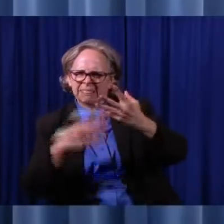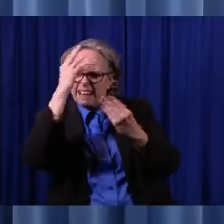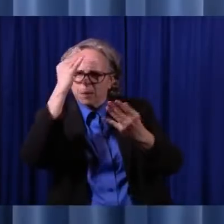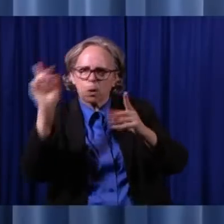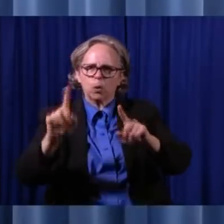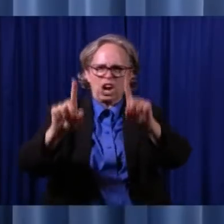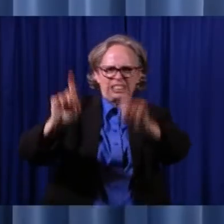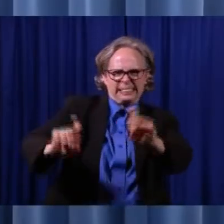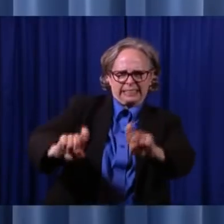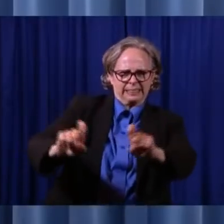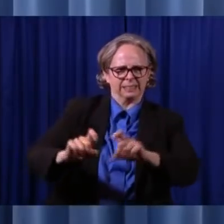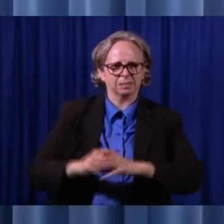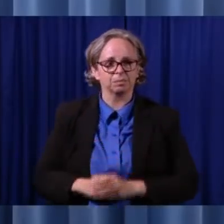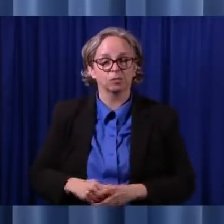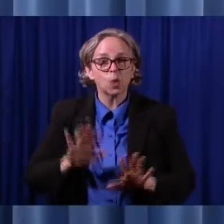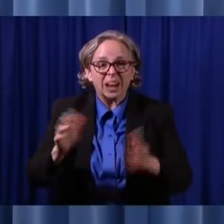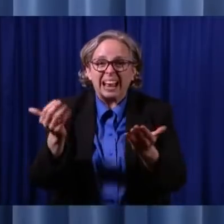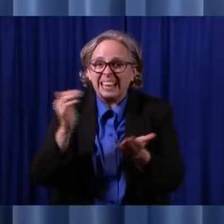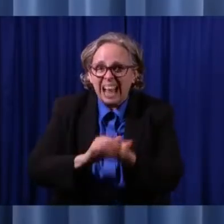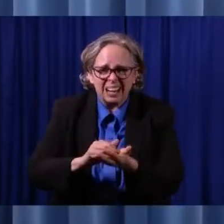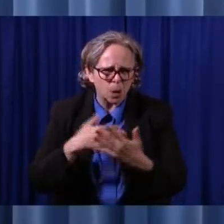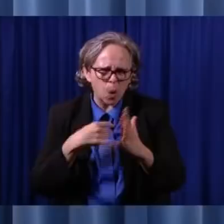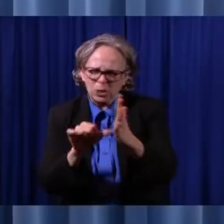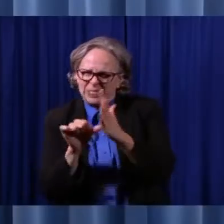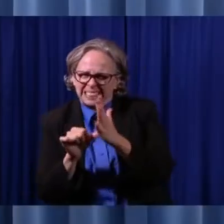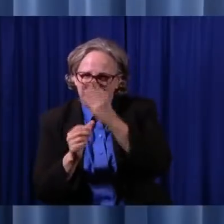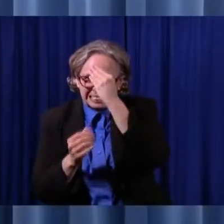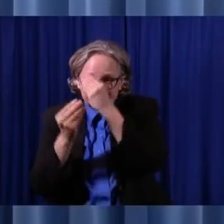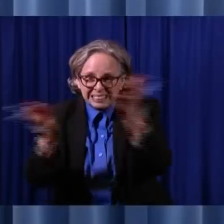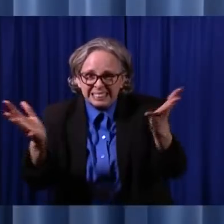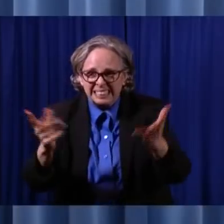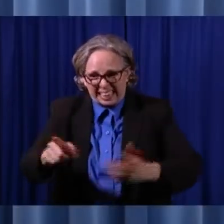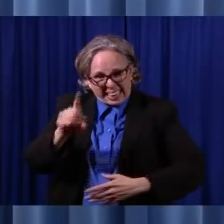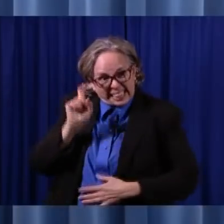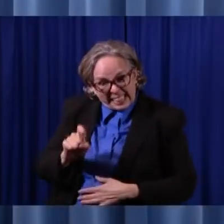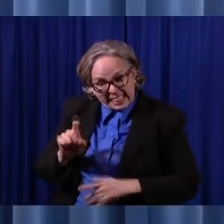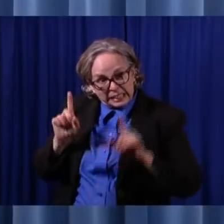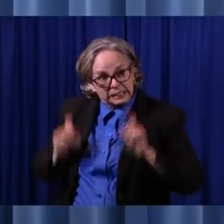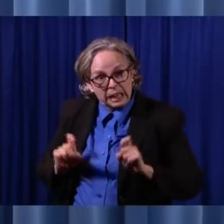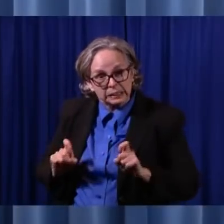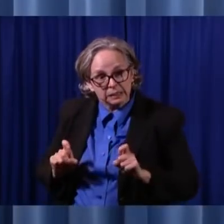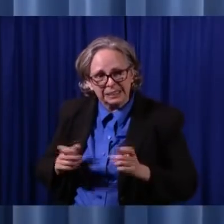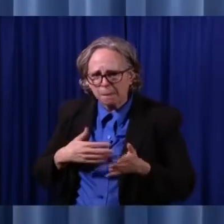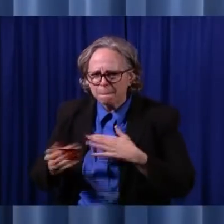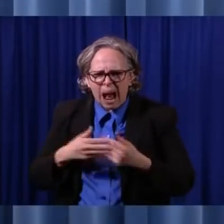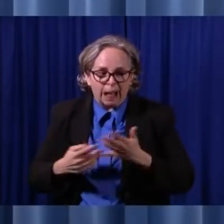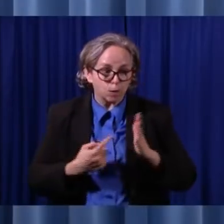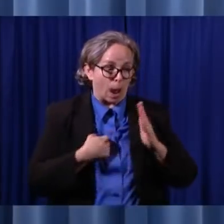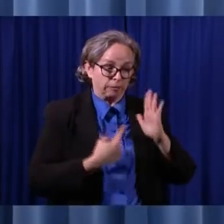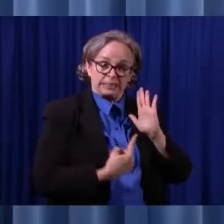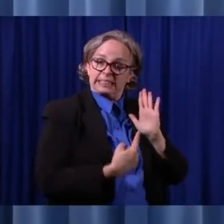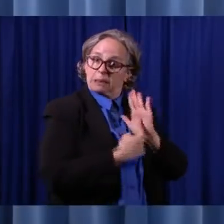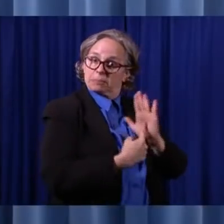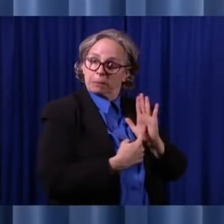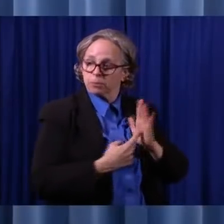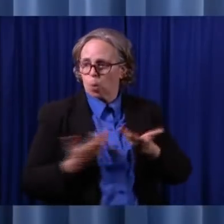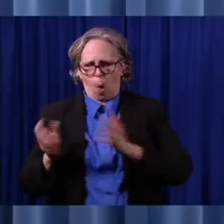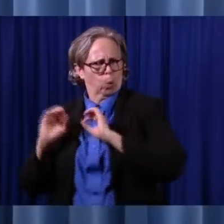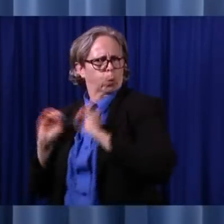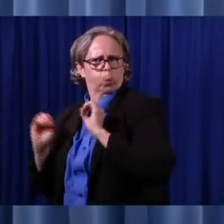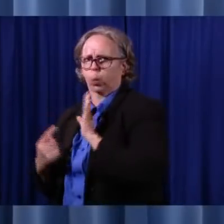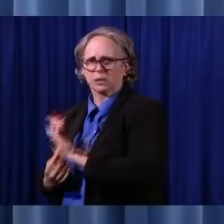everyone in Ohio, even if you're low risk and not showing symptoms. We want those who want to be tested to be able to get